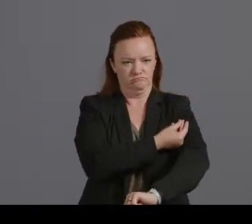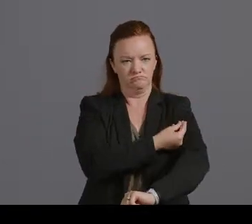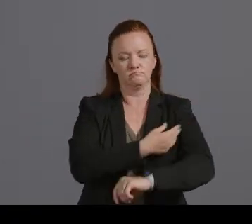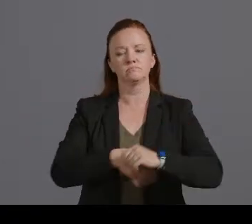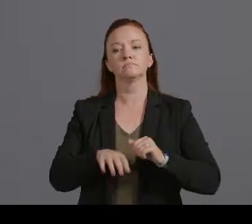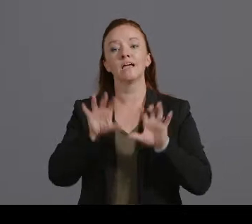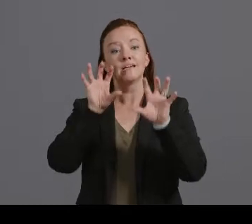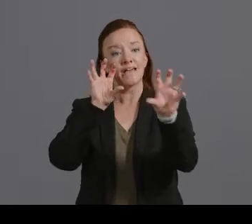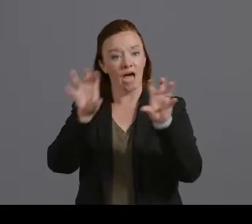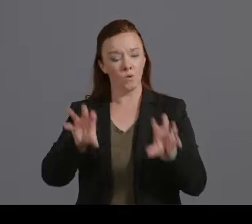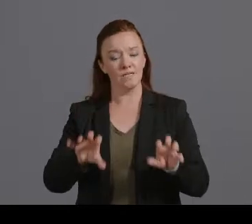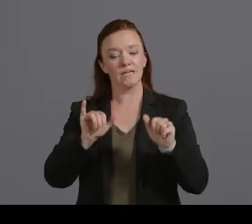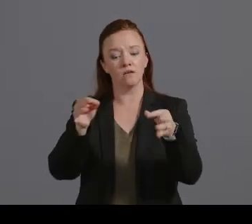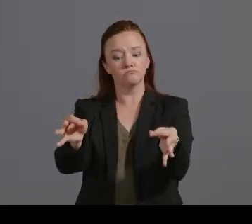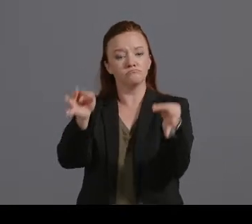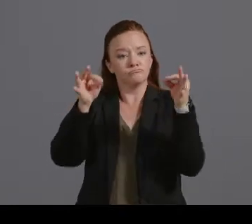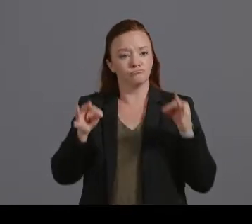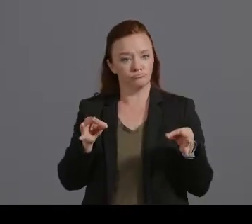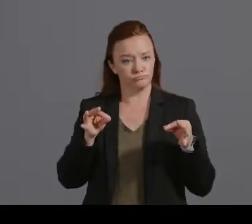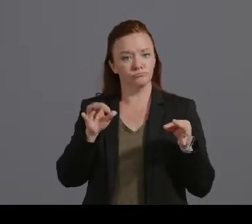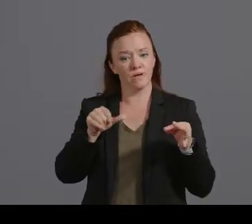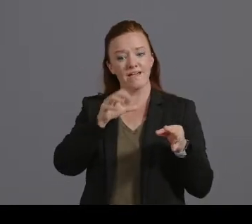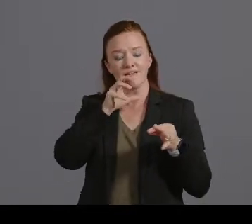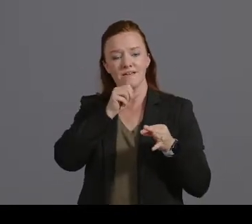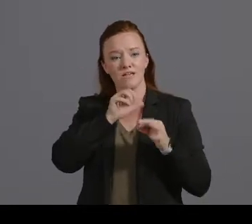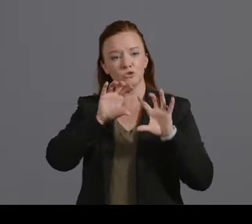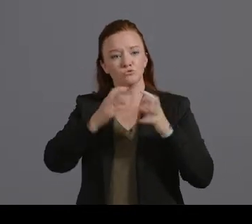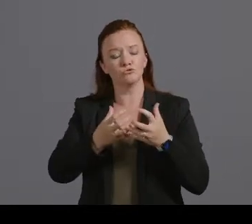vaccinated, or if their demand slows down.